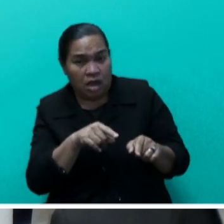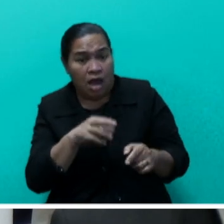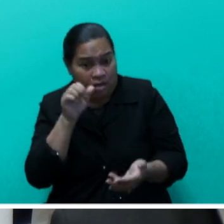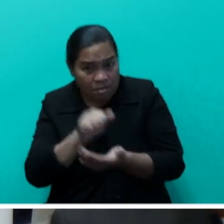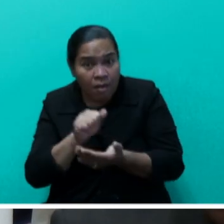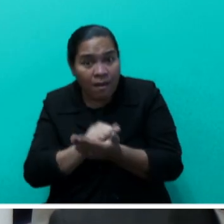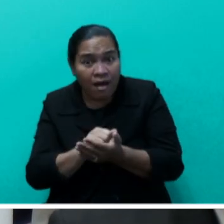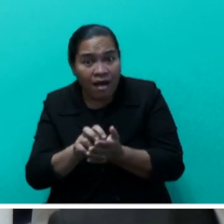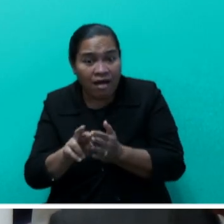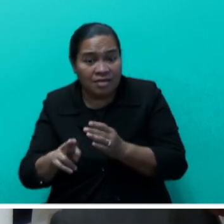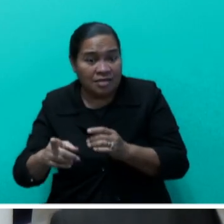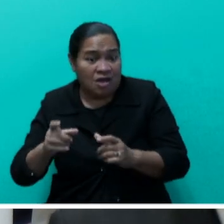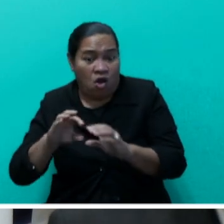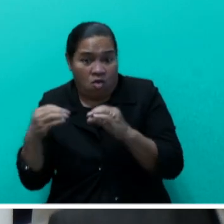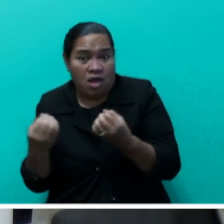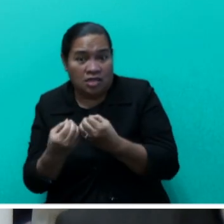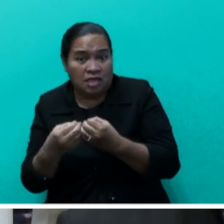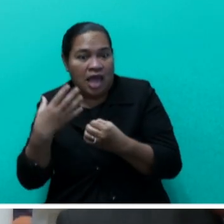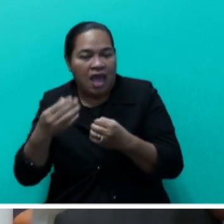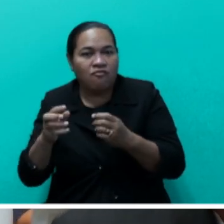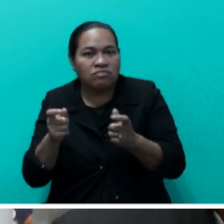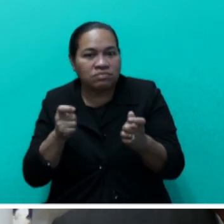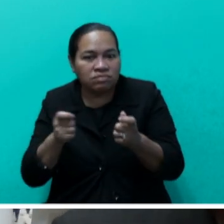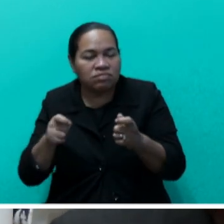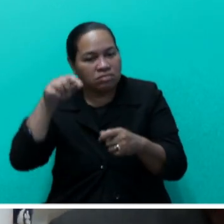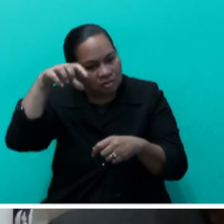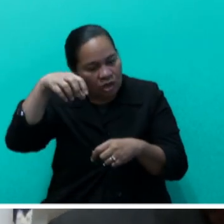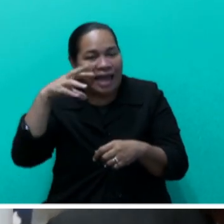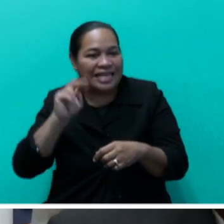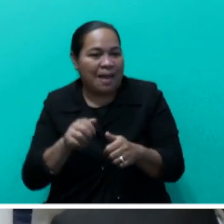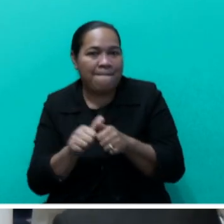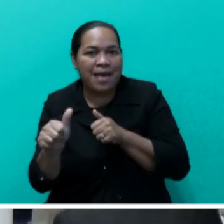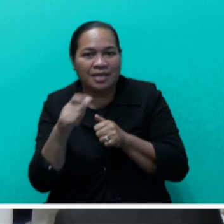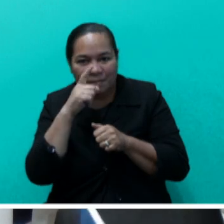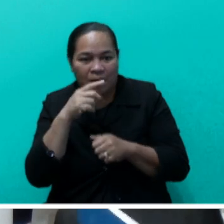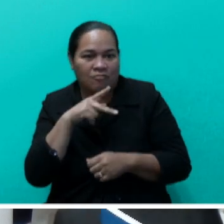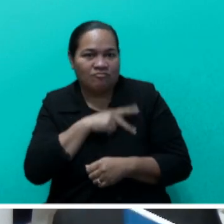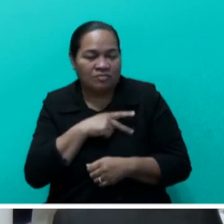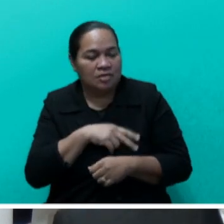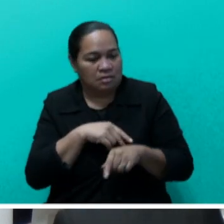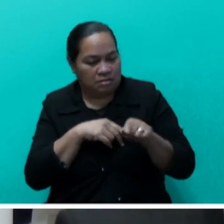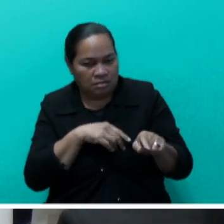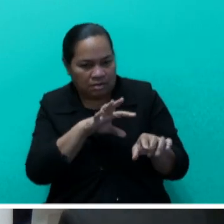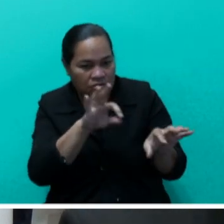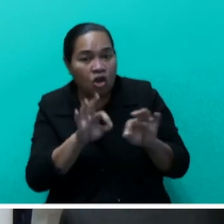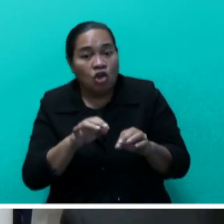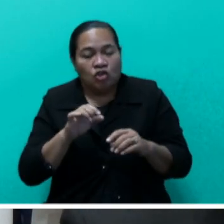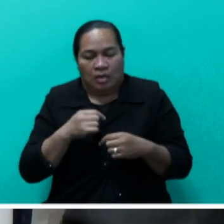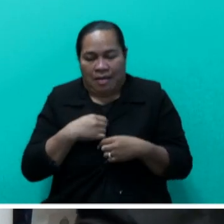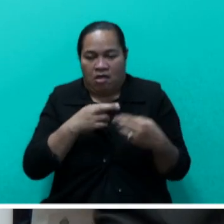have the best of Fiji on this board. That's correct. And so one of the jobs was to actually